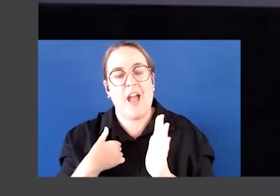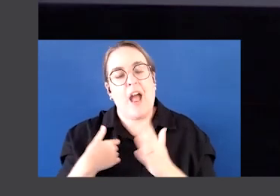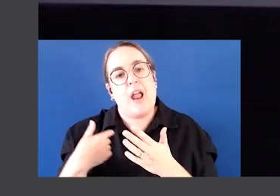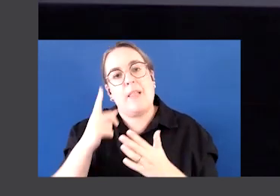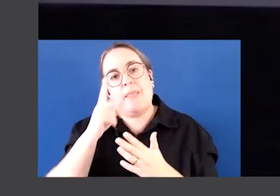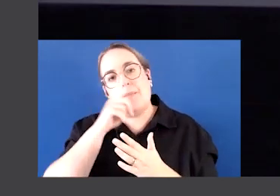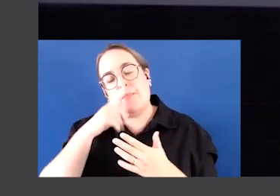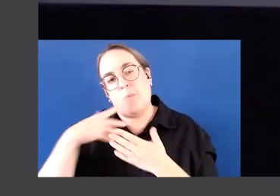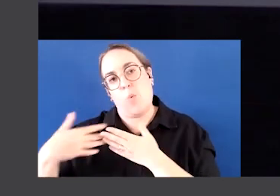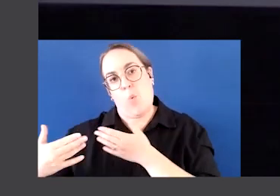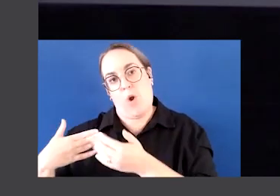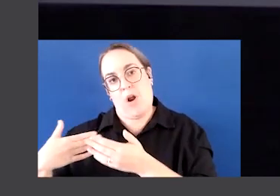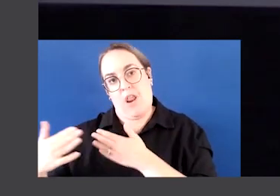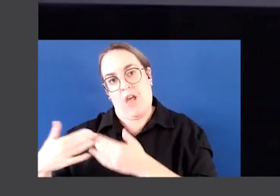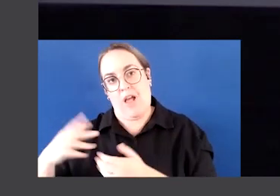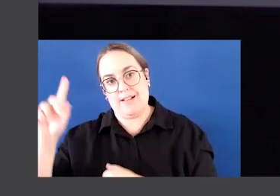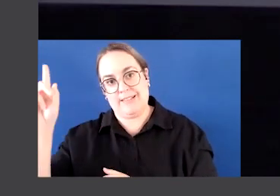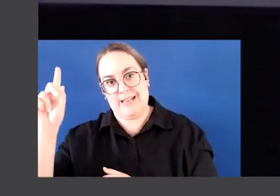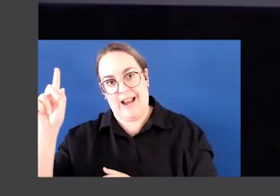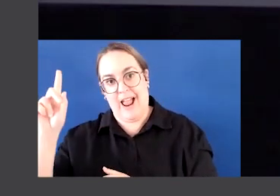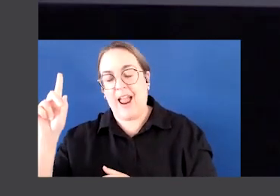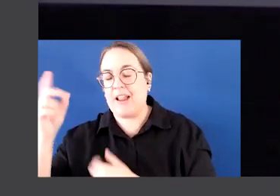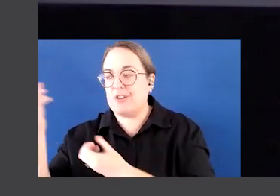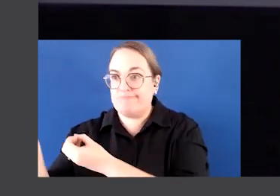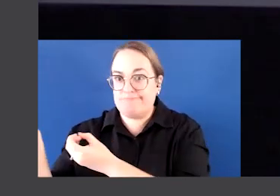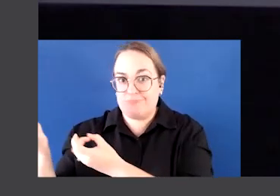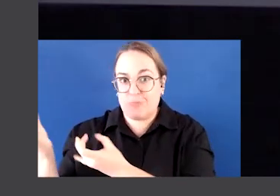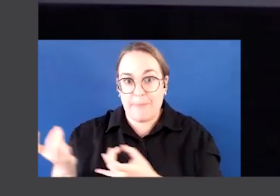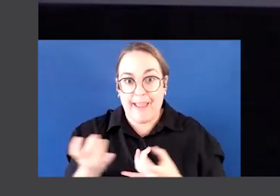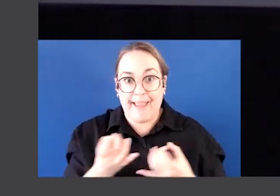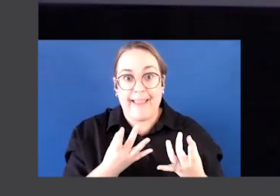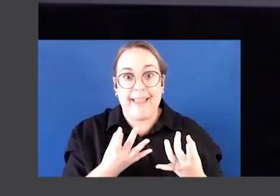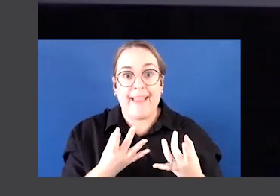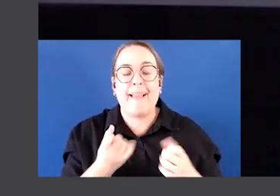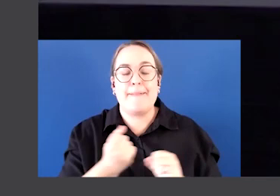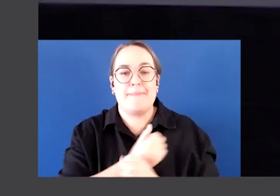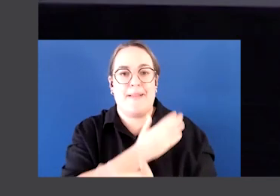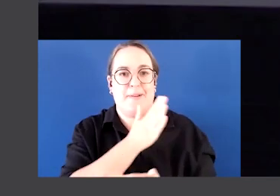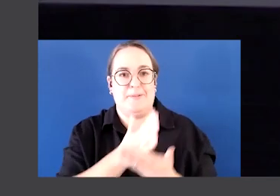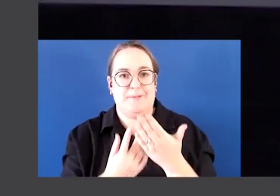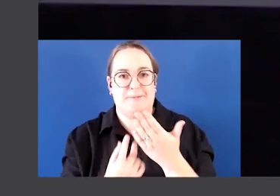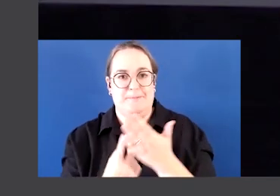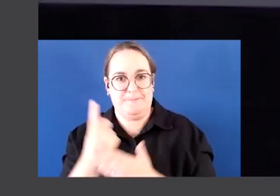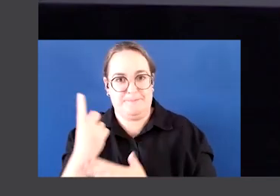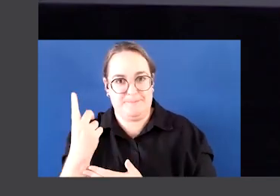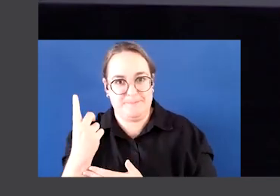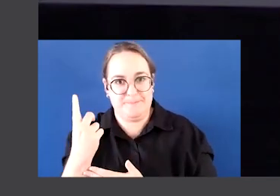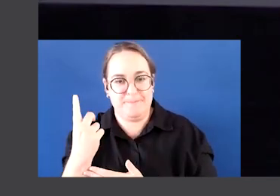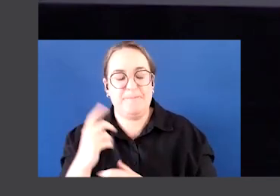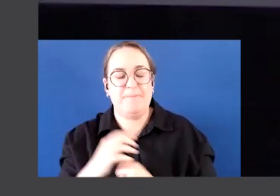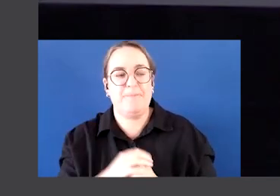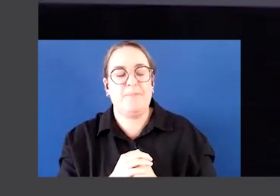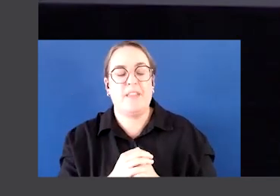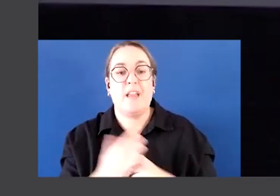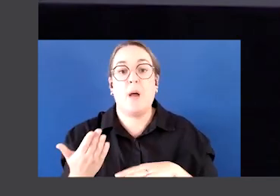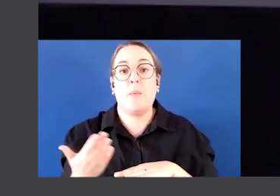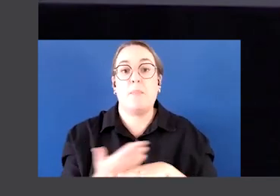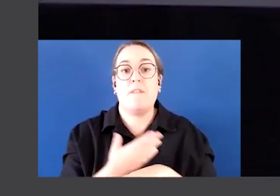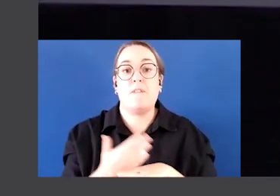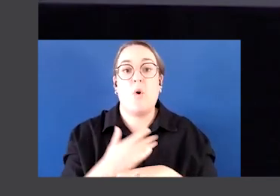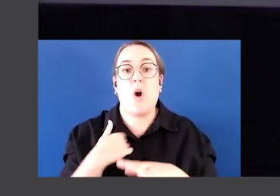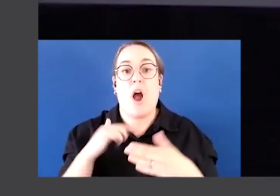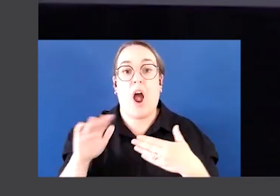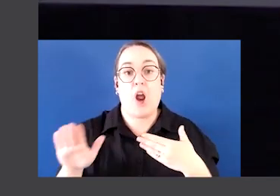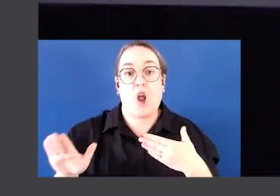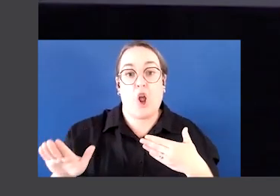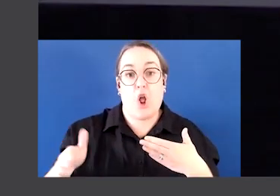And to all our organisers for your contribution to organising this webinar today and making it happen.